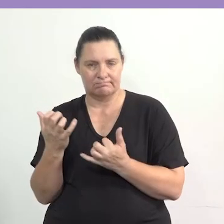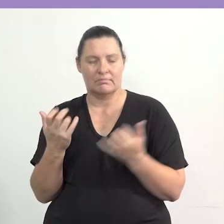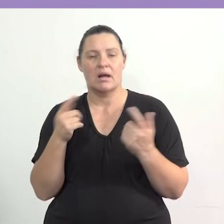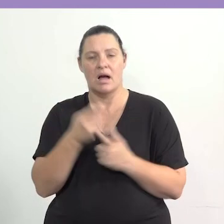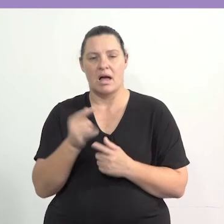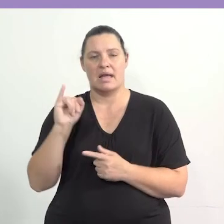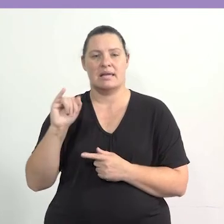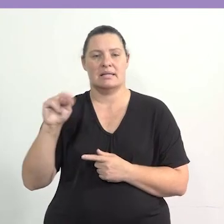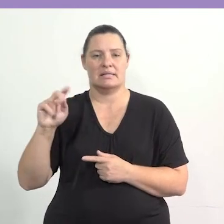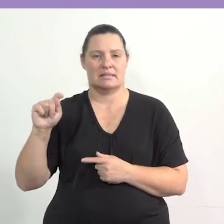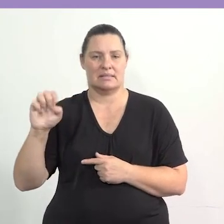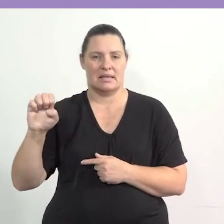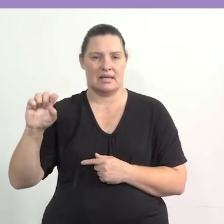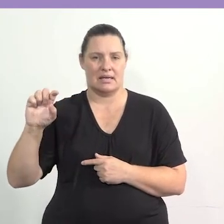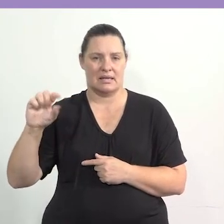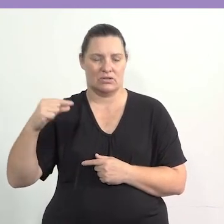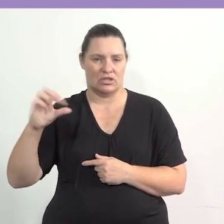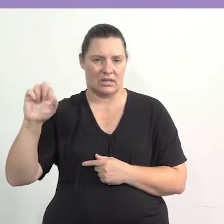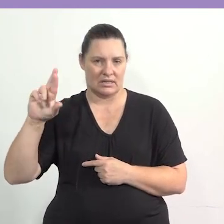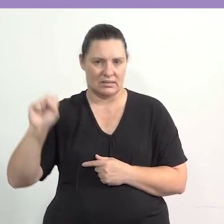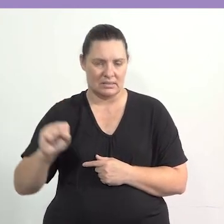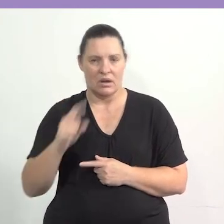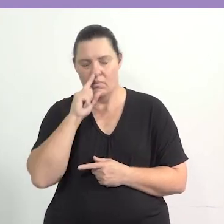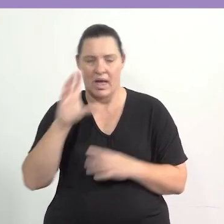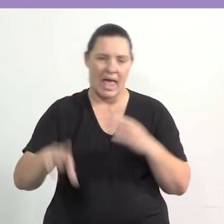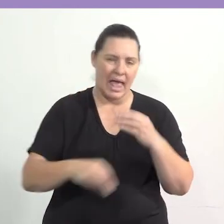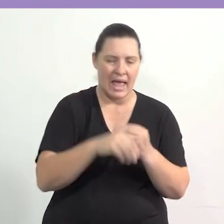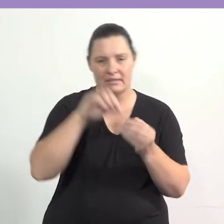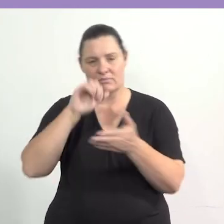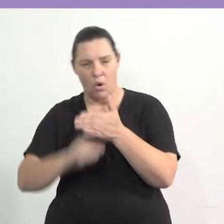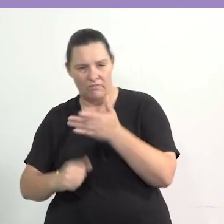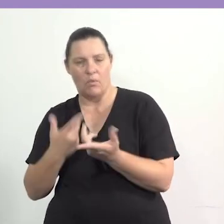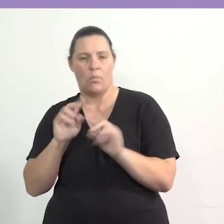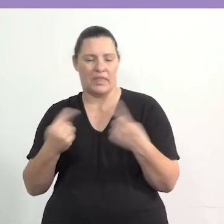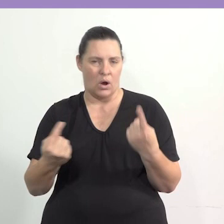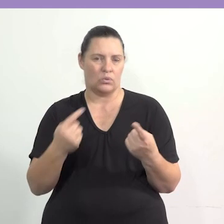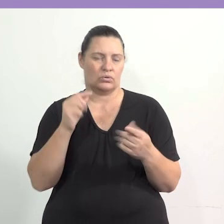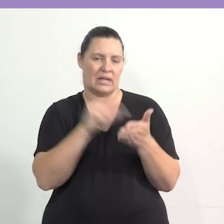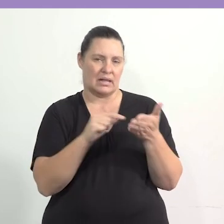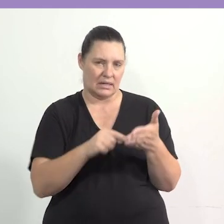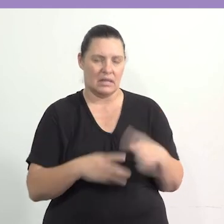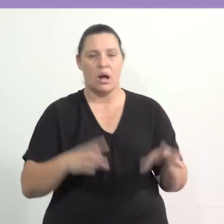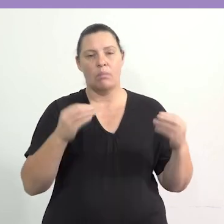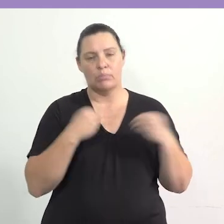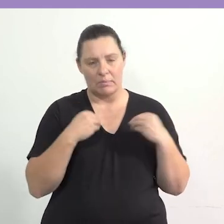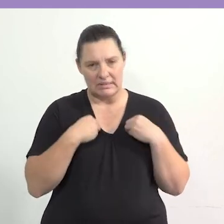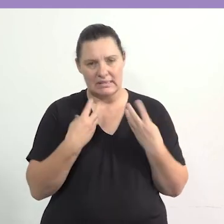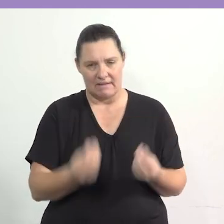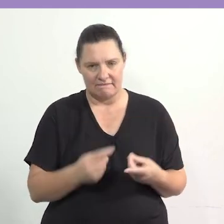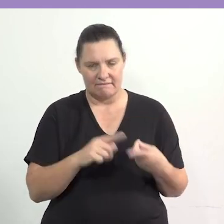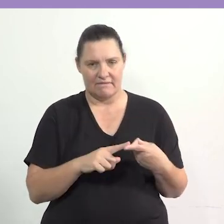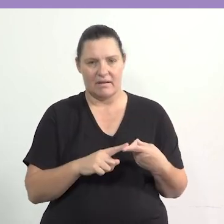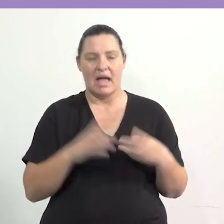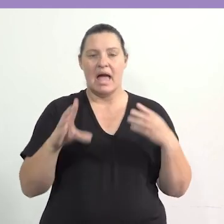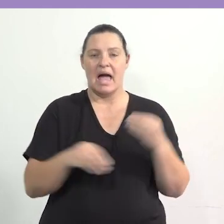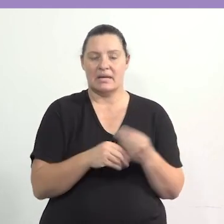with integers. Remember, we looked at addition and subtraction of integers without a calculator. Then we looked at the properties of integers,